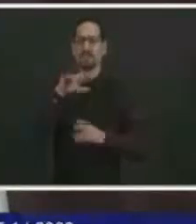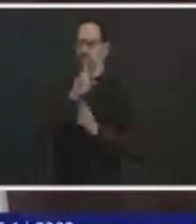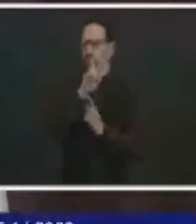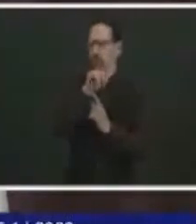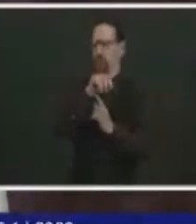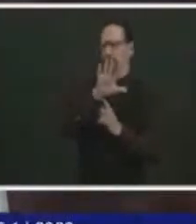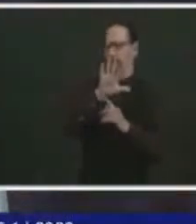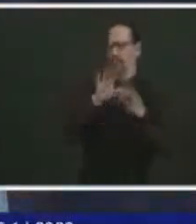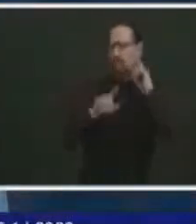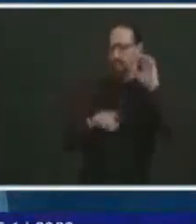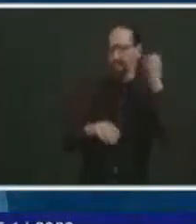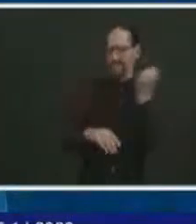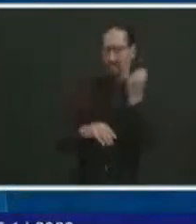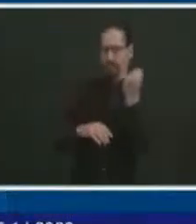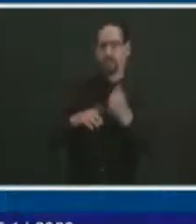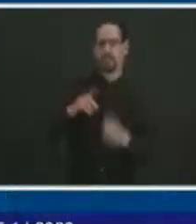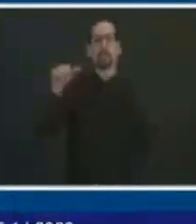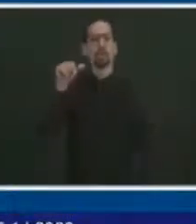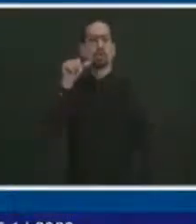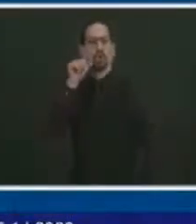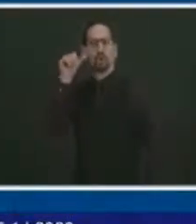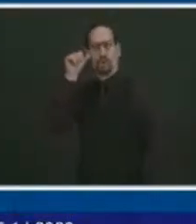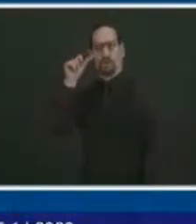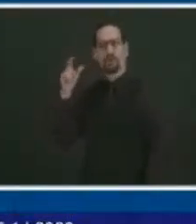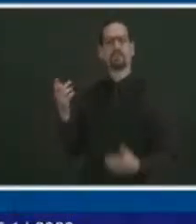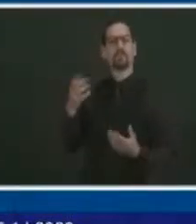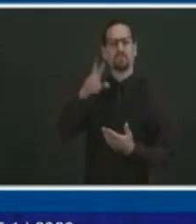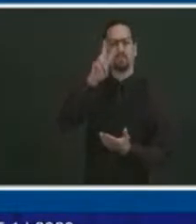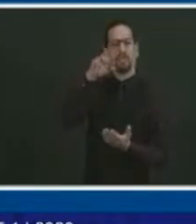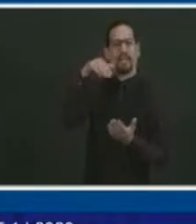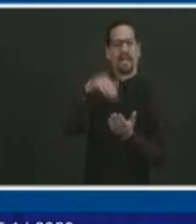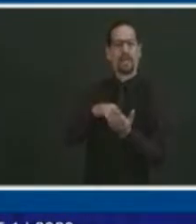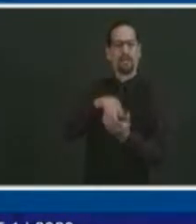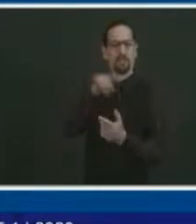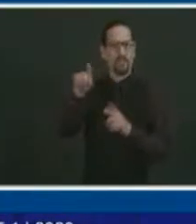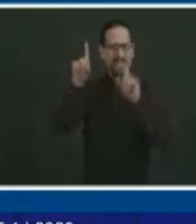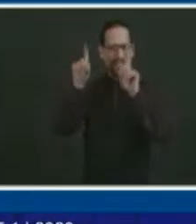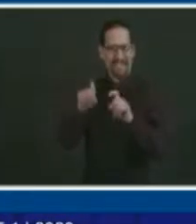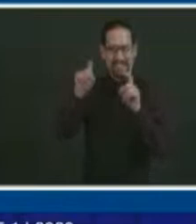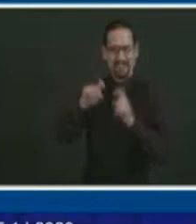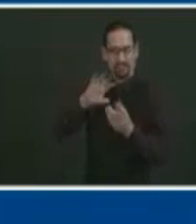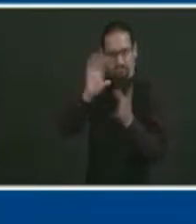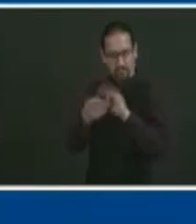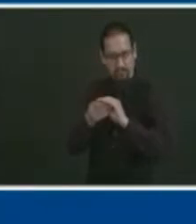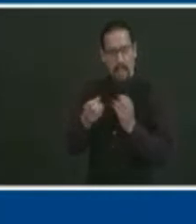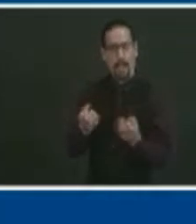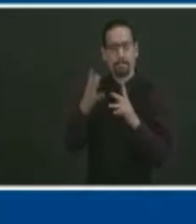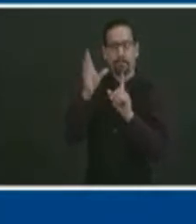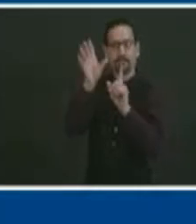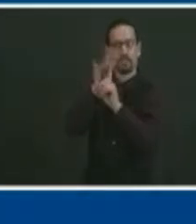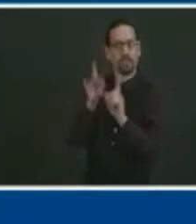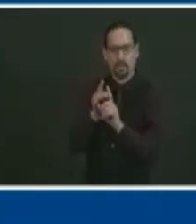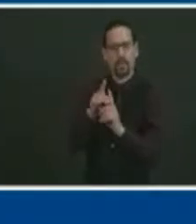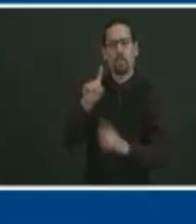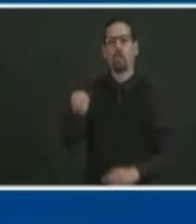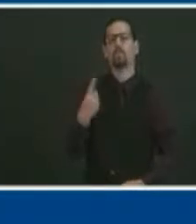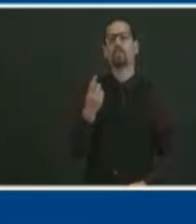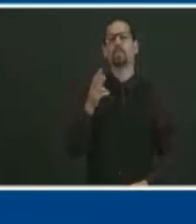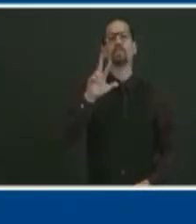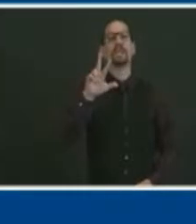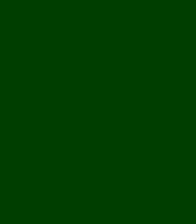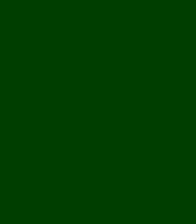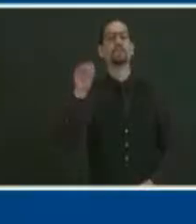we tested 2,000 people and had a positivity rate of 3%. So those